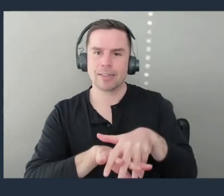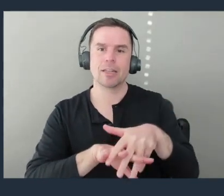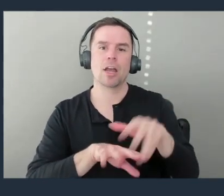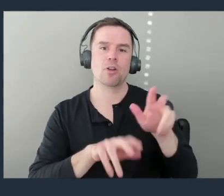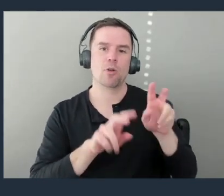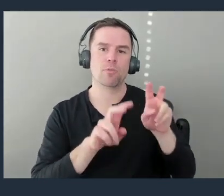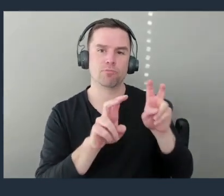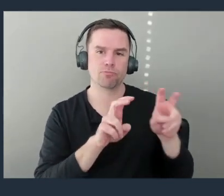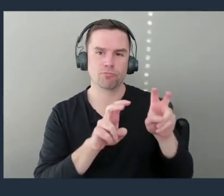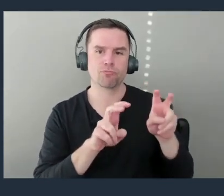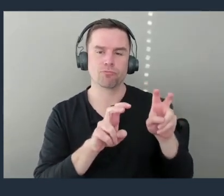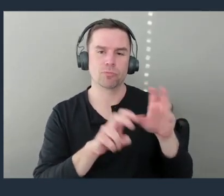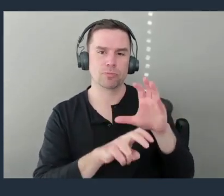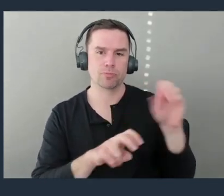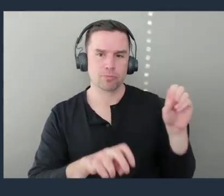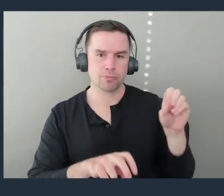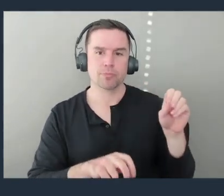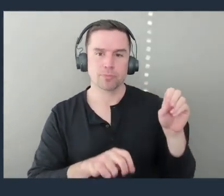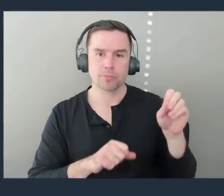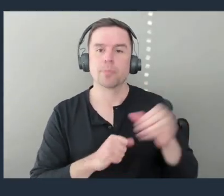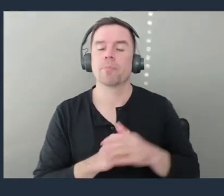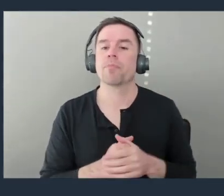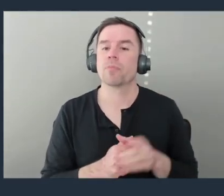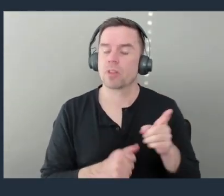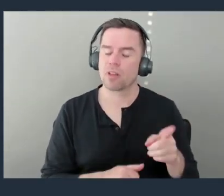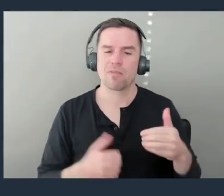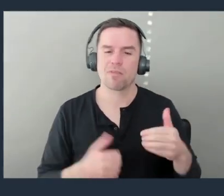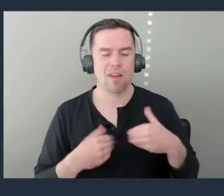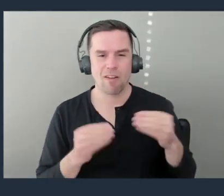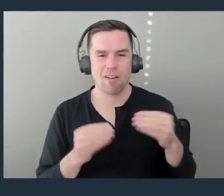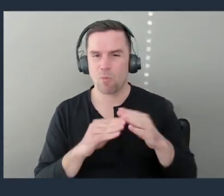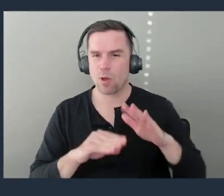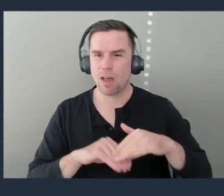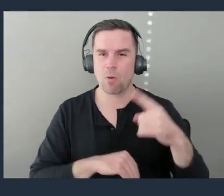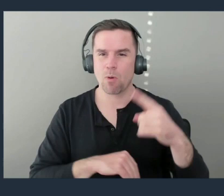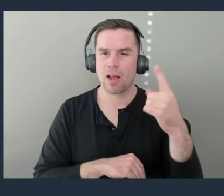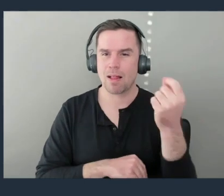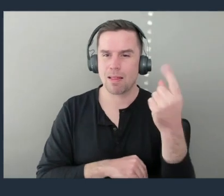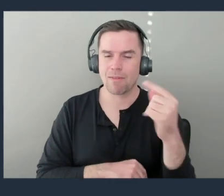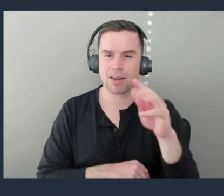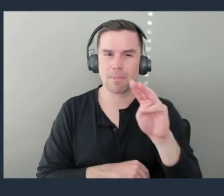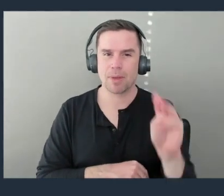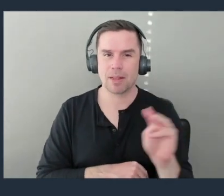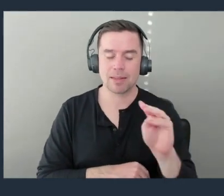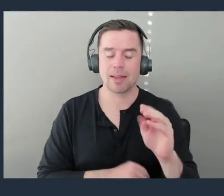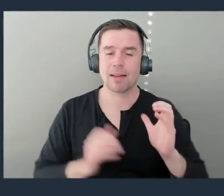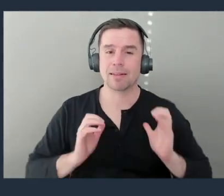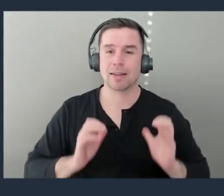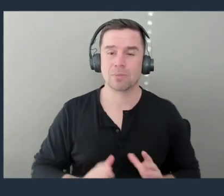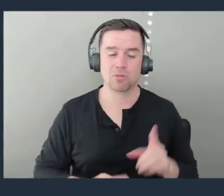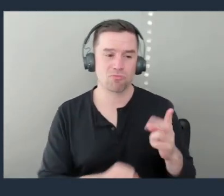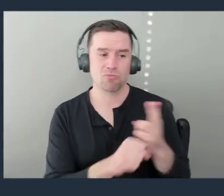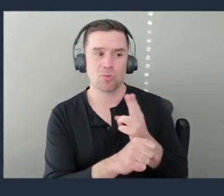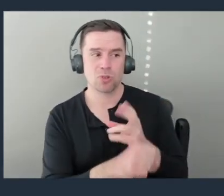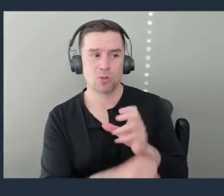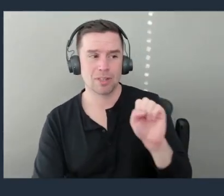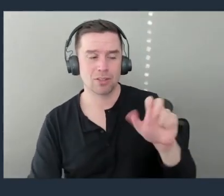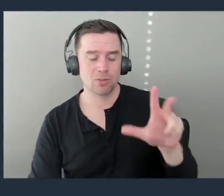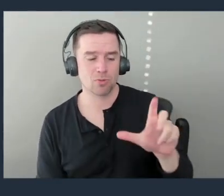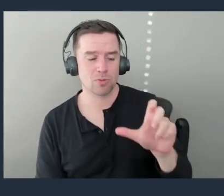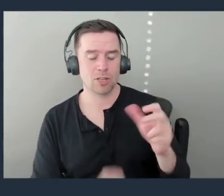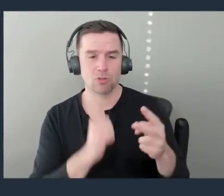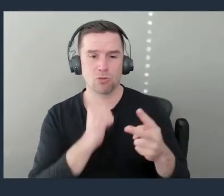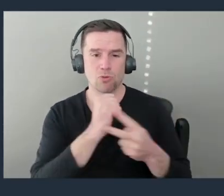digital platform for making investments to more than 11 million customers. Upstocks used S3 Storage Lens Advanced